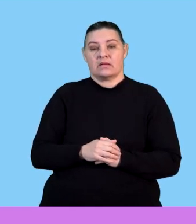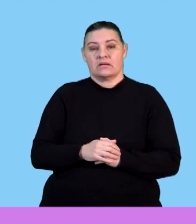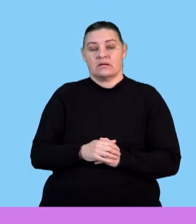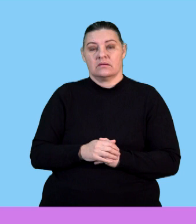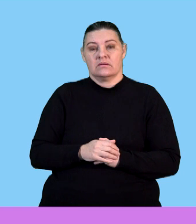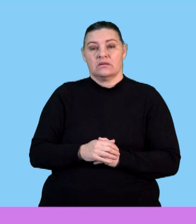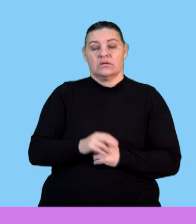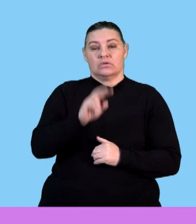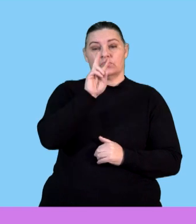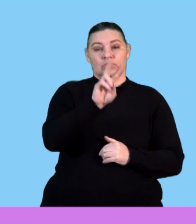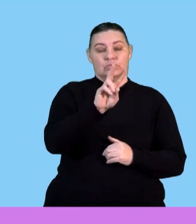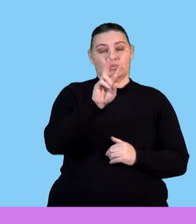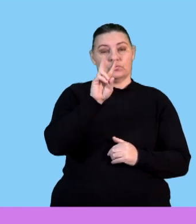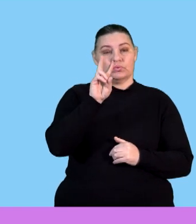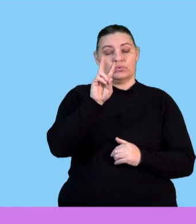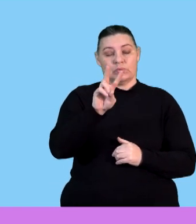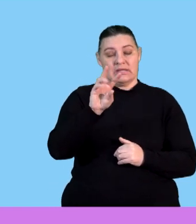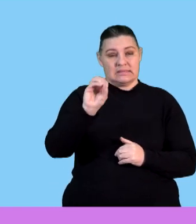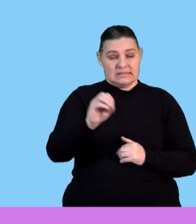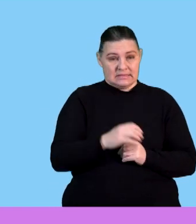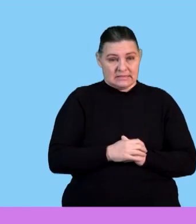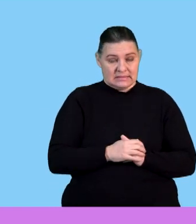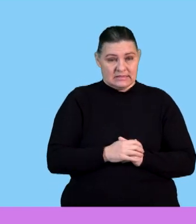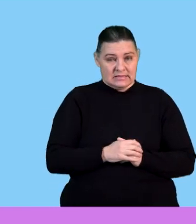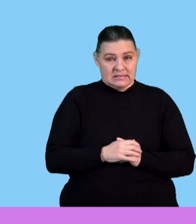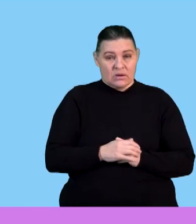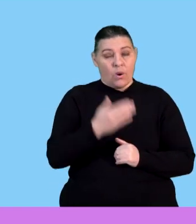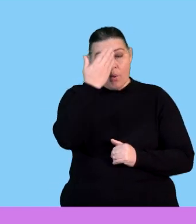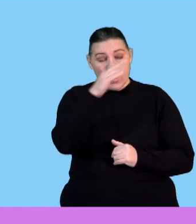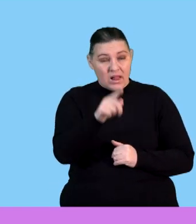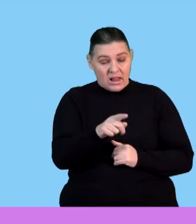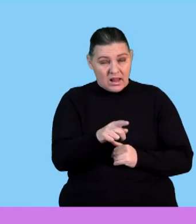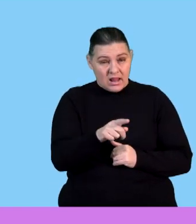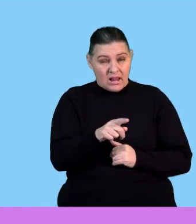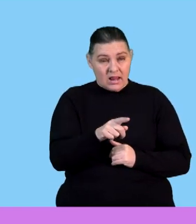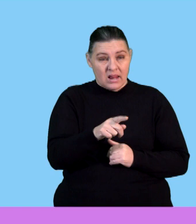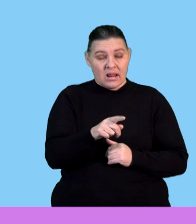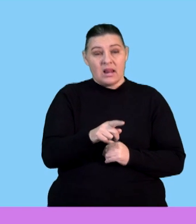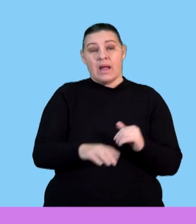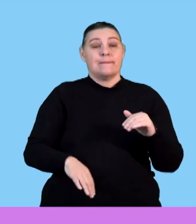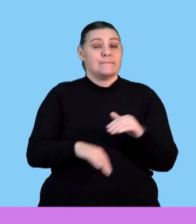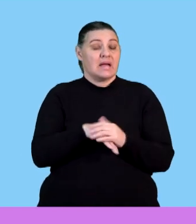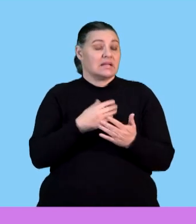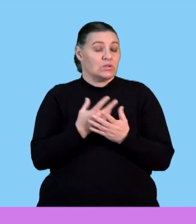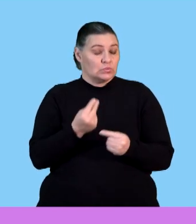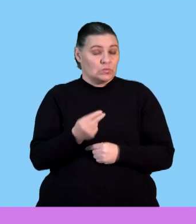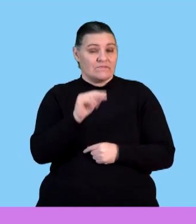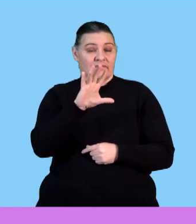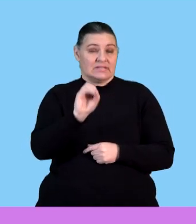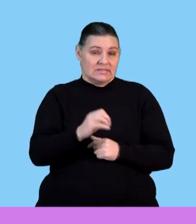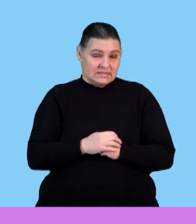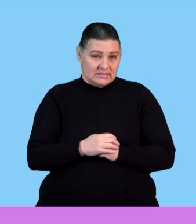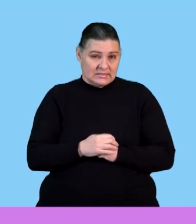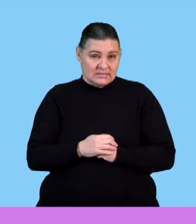side calculation, 220. Okay, so we know the max cap we can do here is